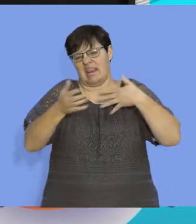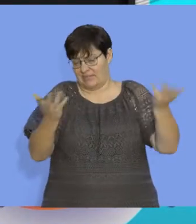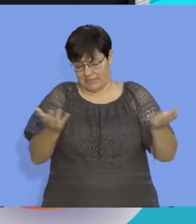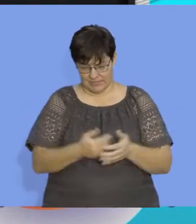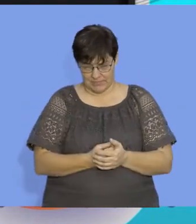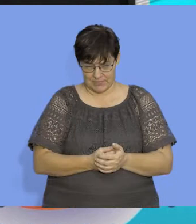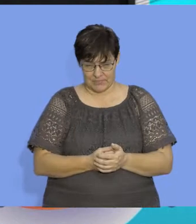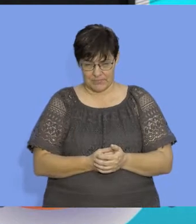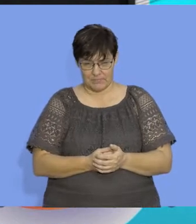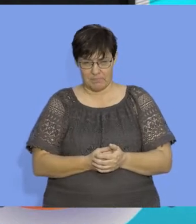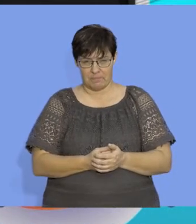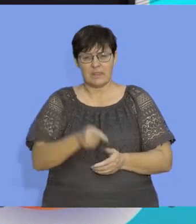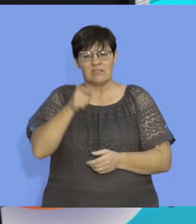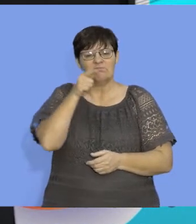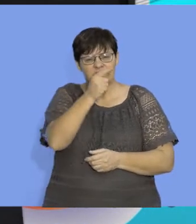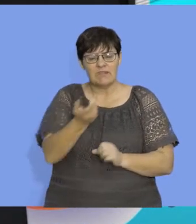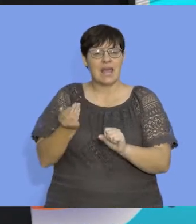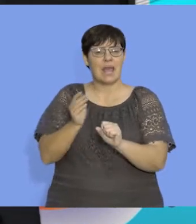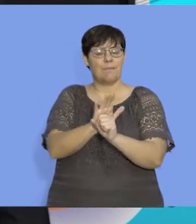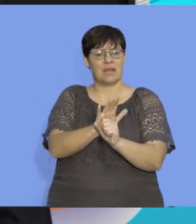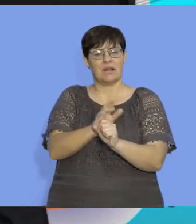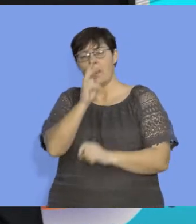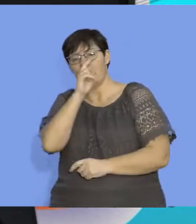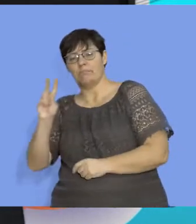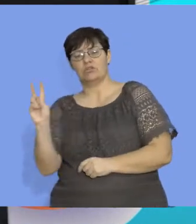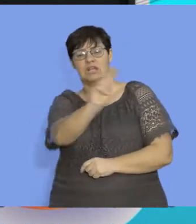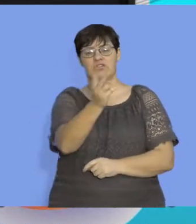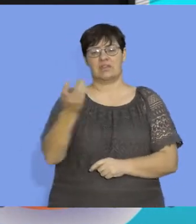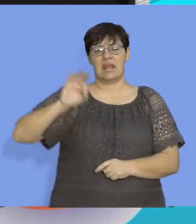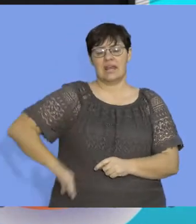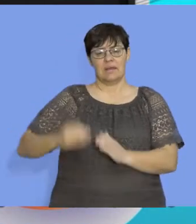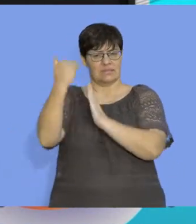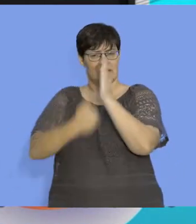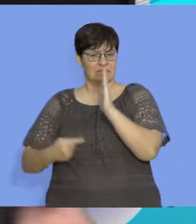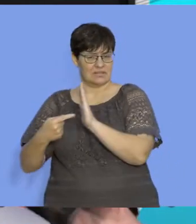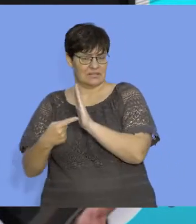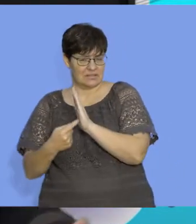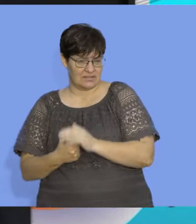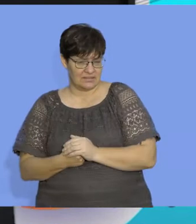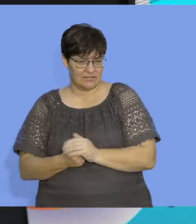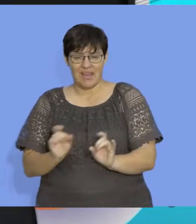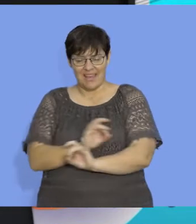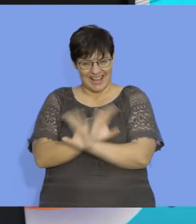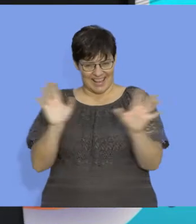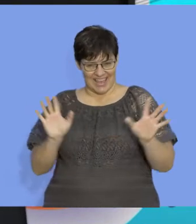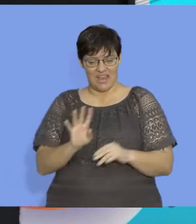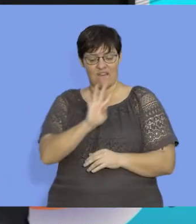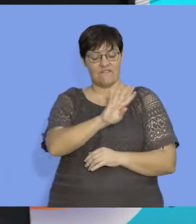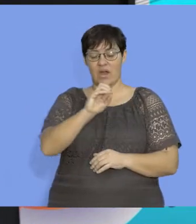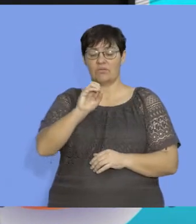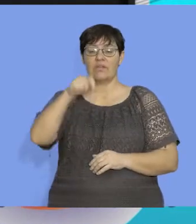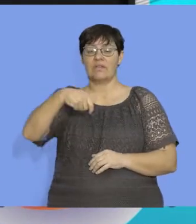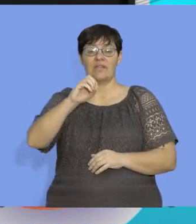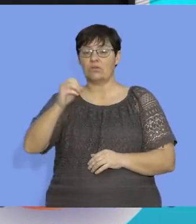impact on my projected income statement? Very clearly, the 400,000 does not impact on my projected income statement.